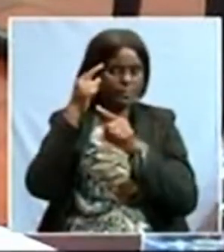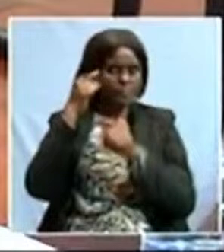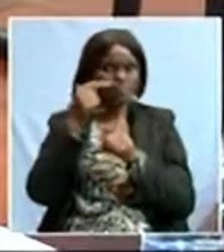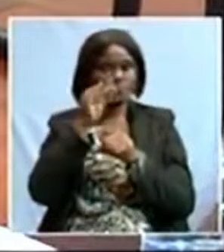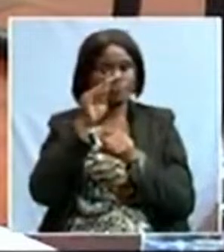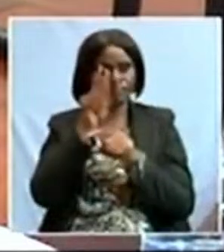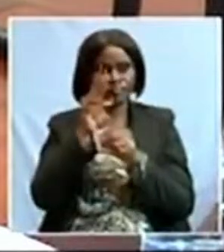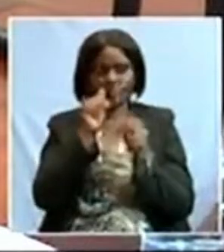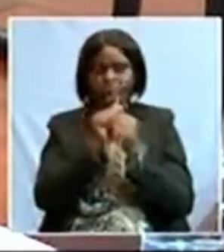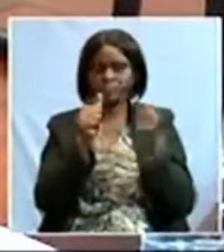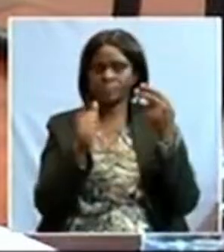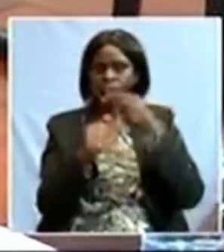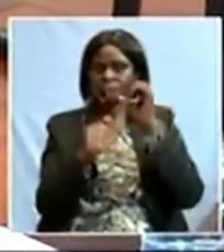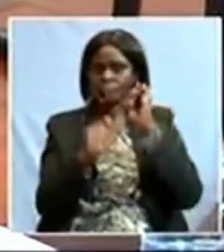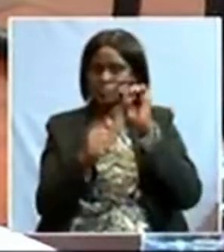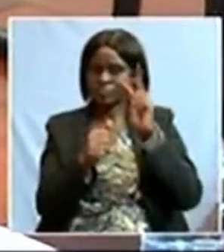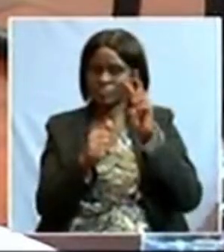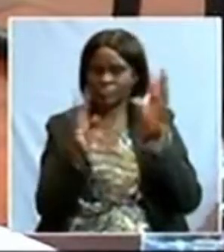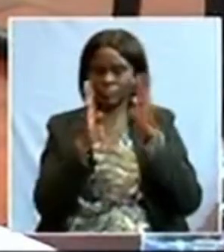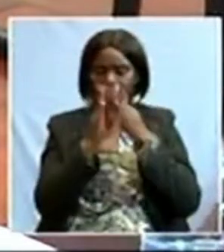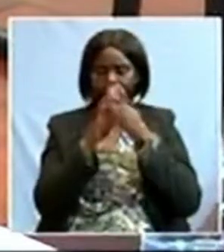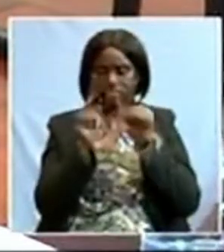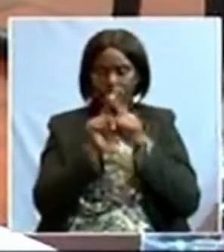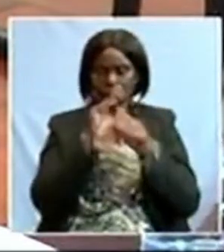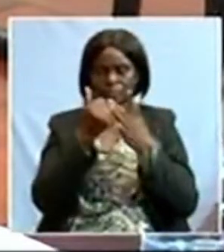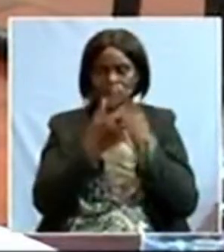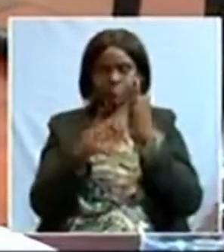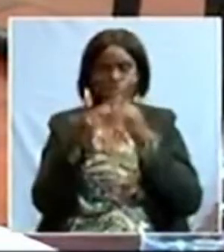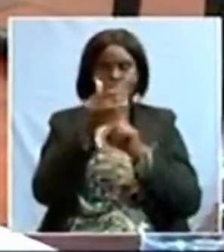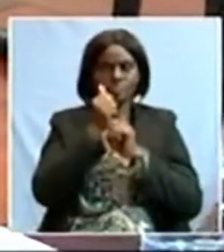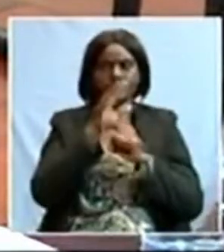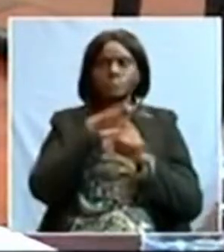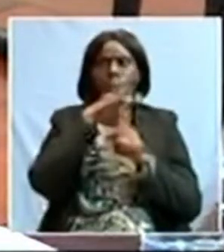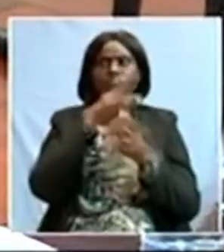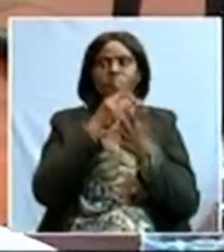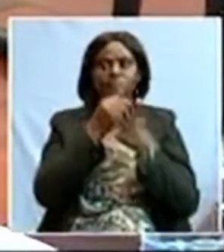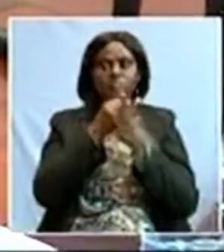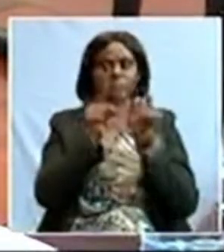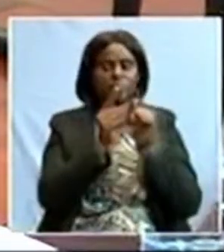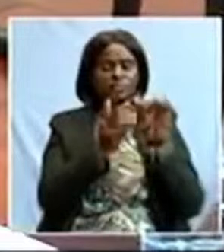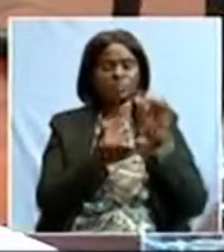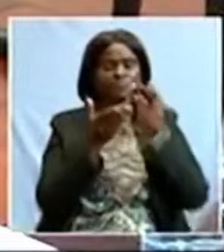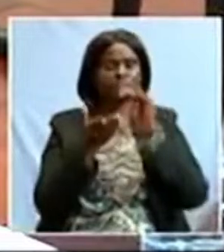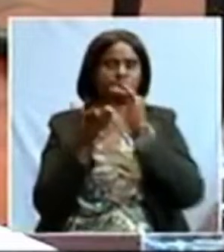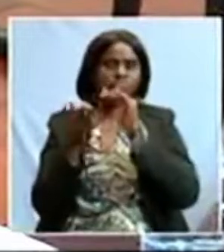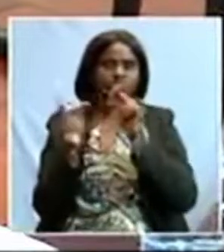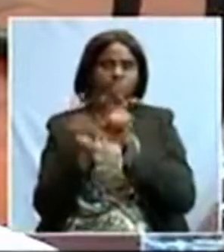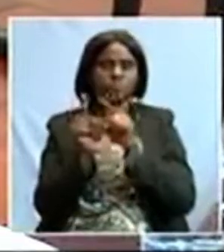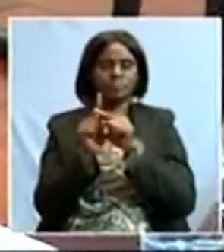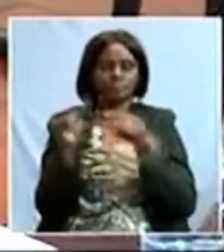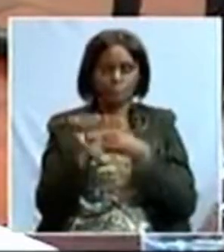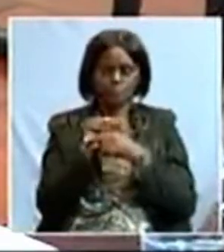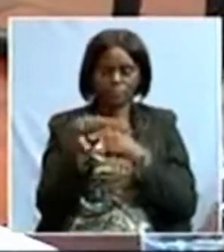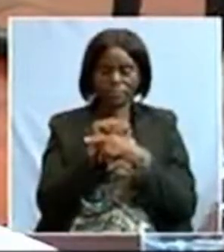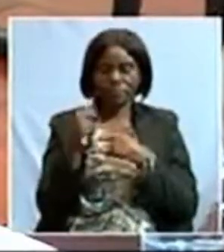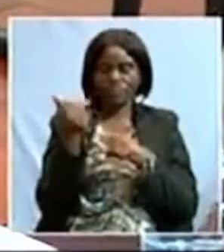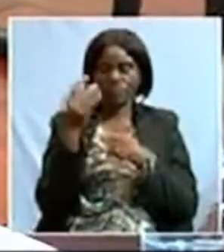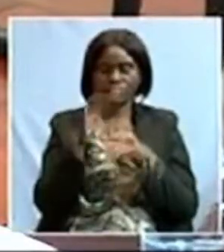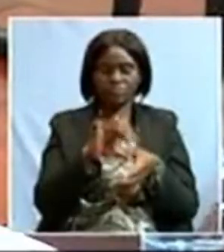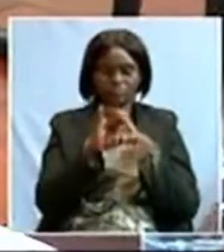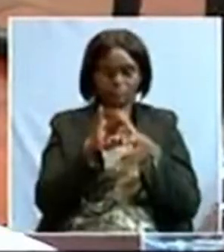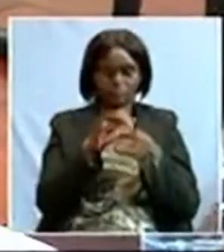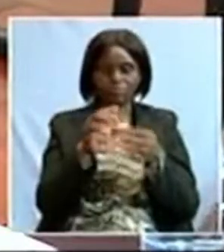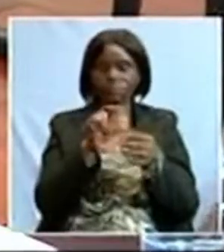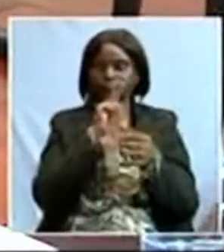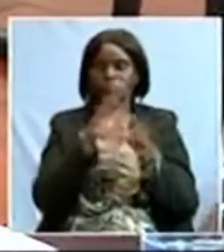GBV and HIV sensitization meetings are achieved and enough resources allocated. Train 15 butchery owners